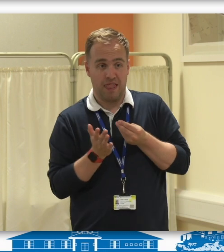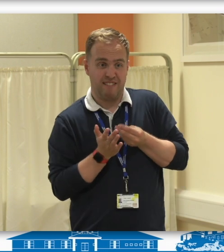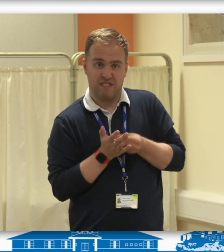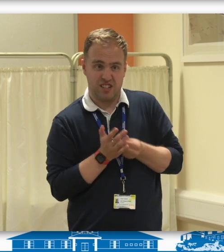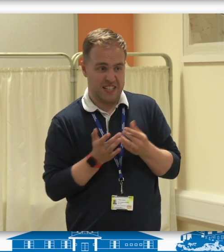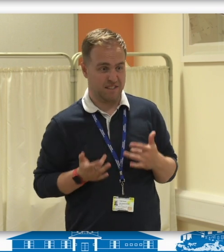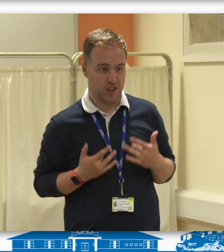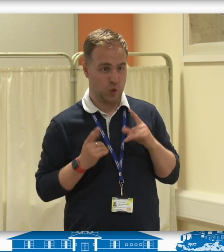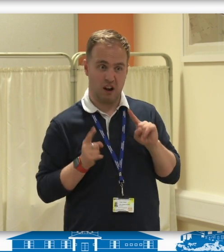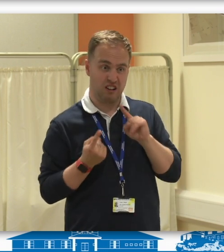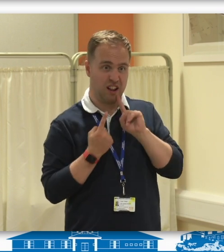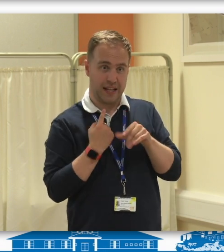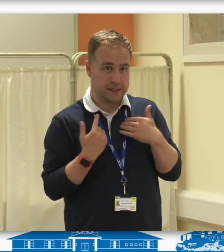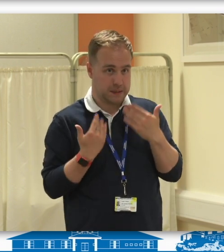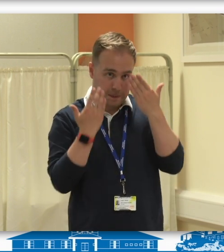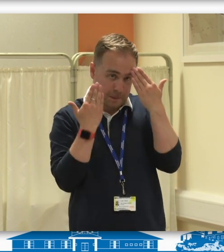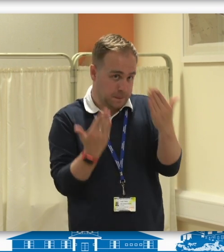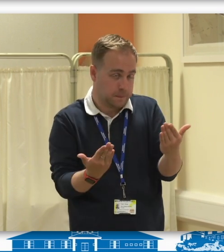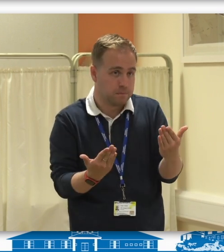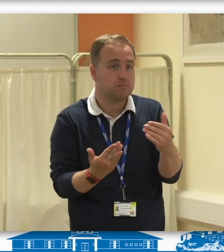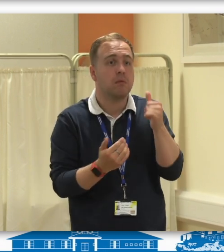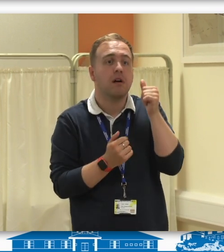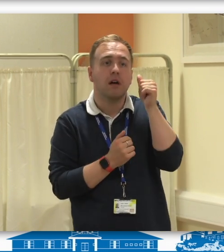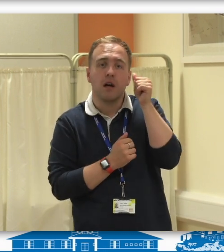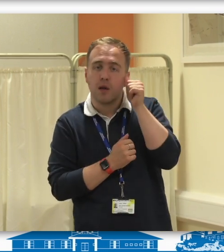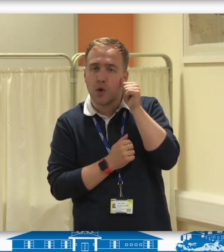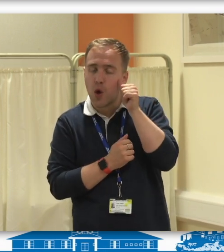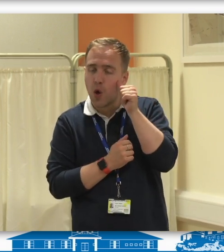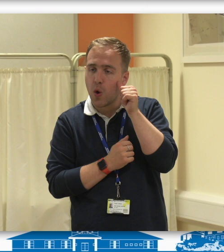answer that question. I don't know. Thank you for your time. I know the